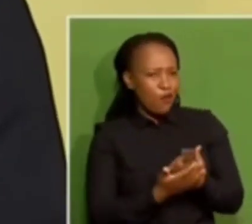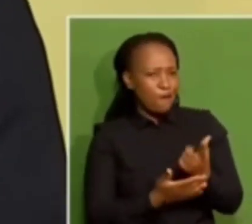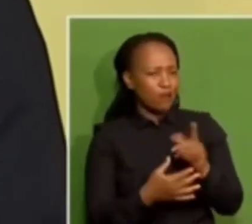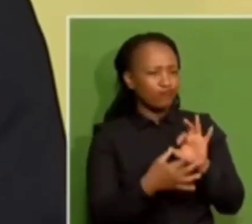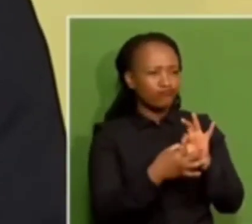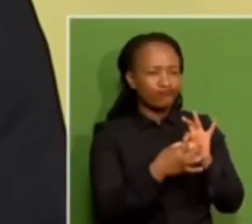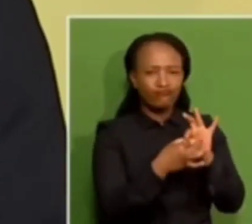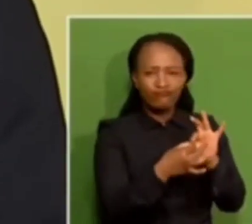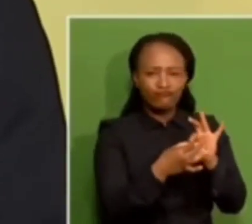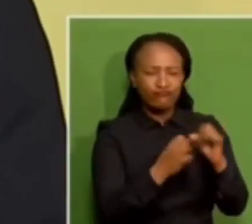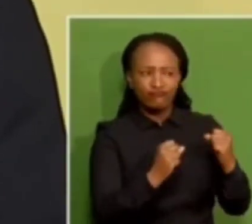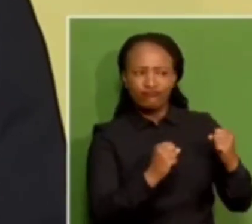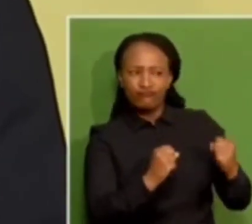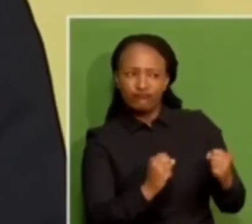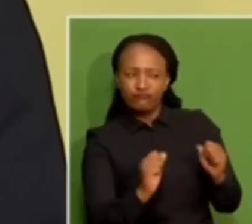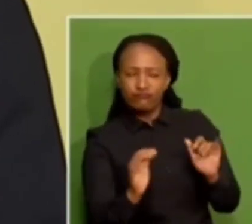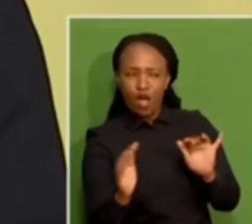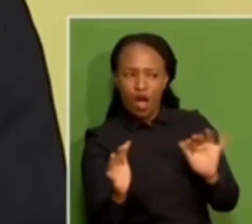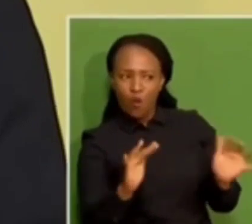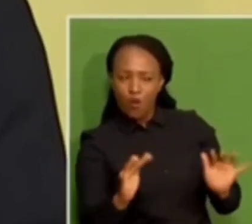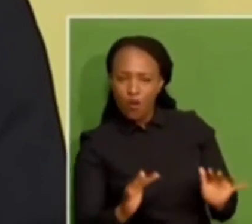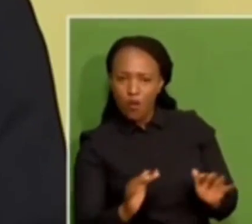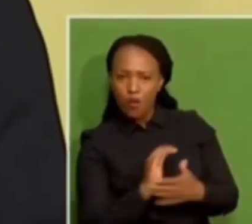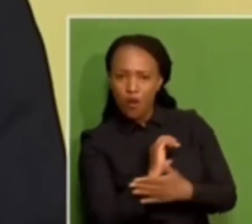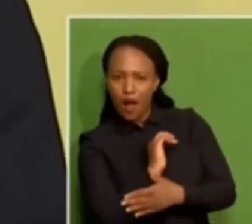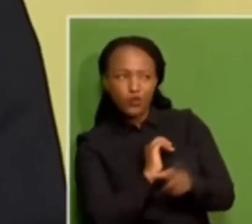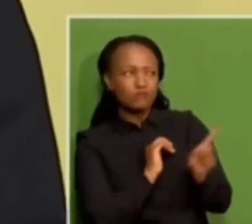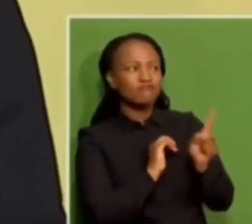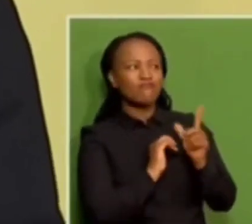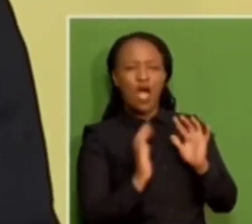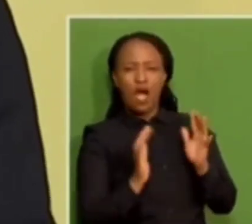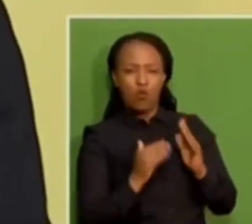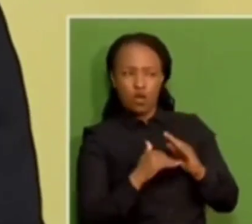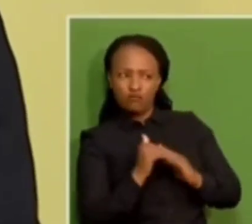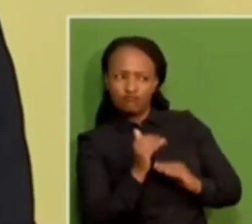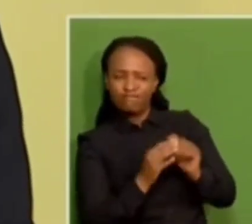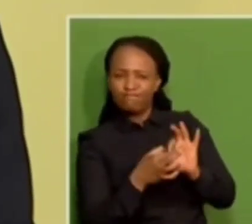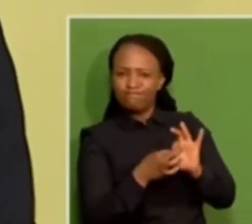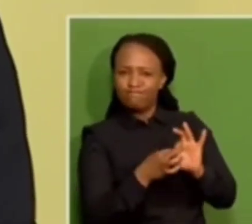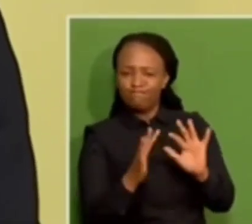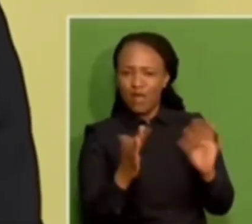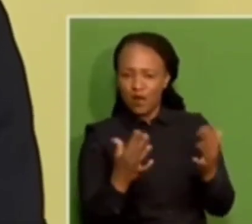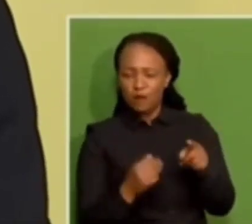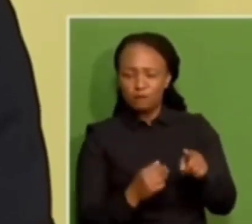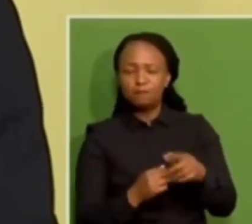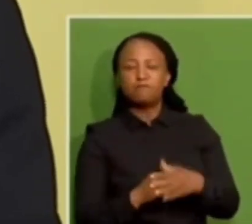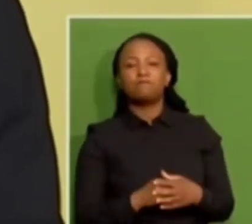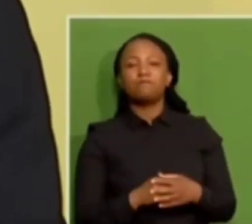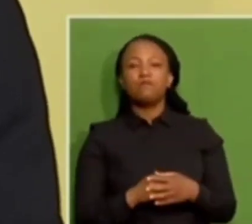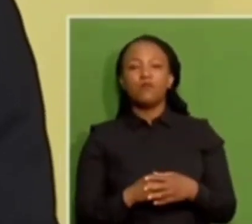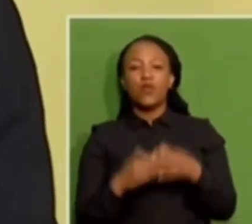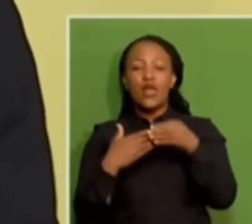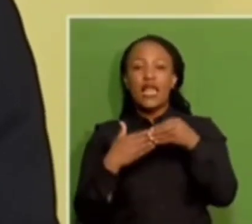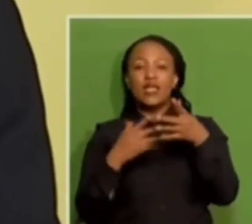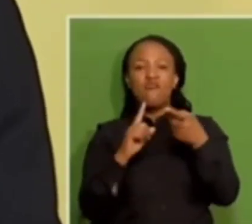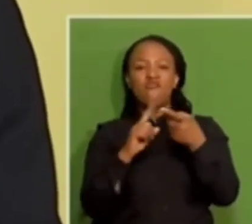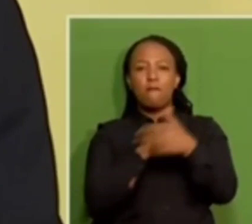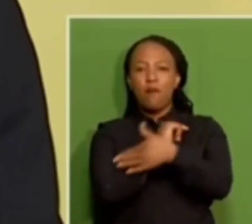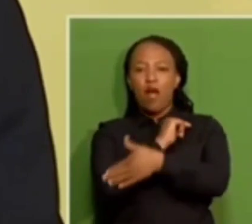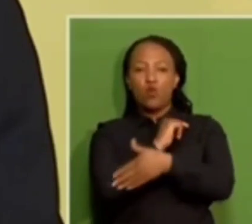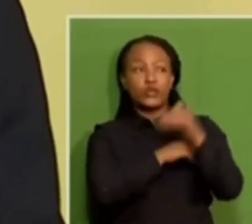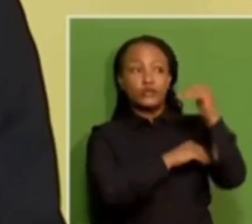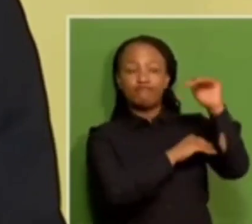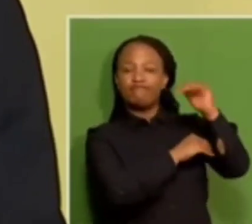on strengthening economic ties between our countries country and those countries for a foreign